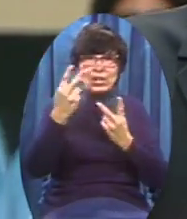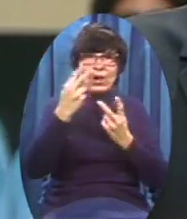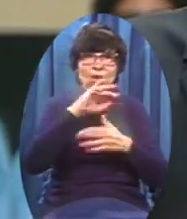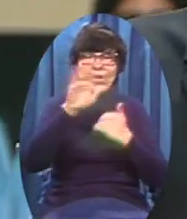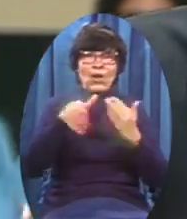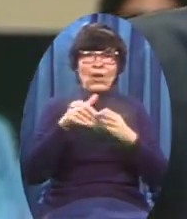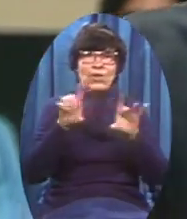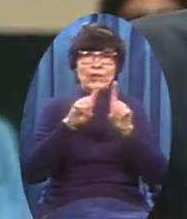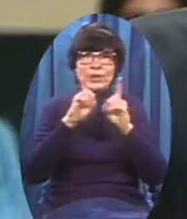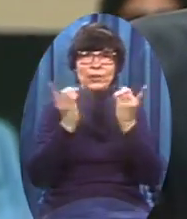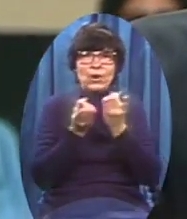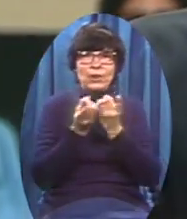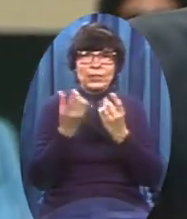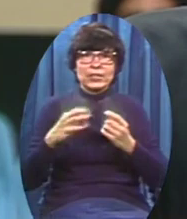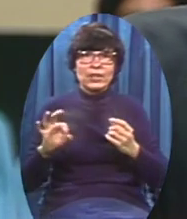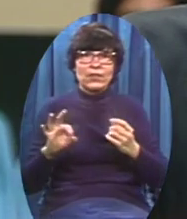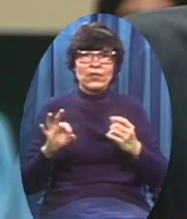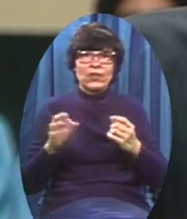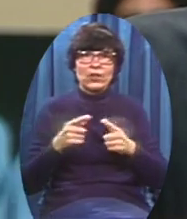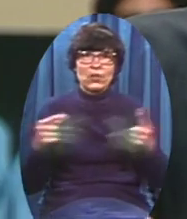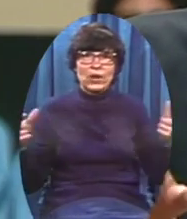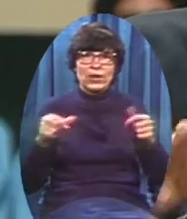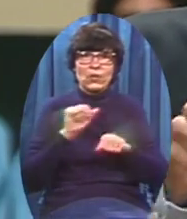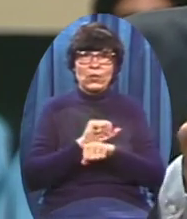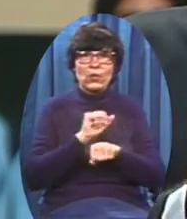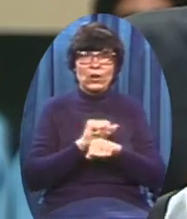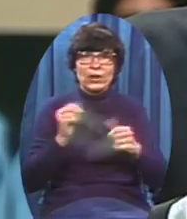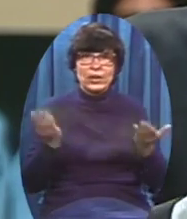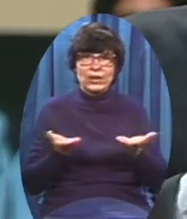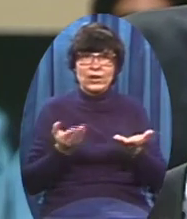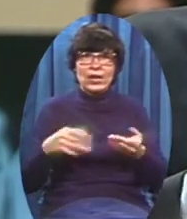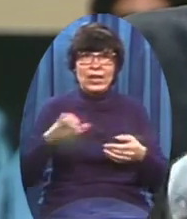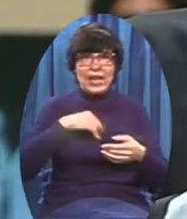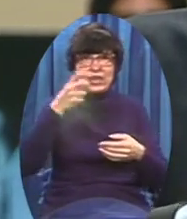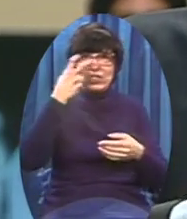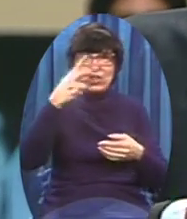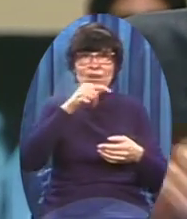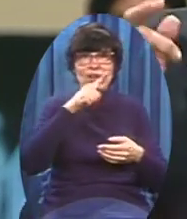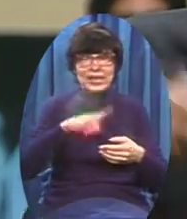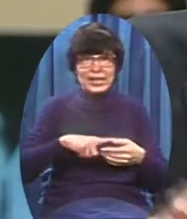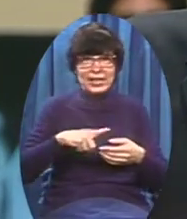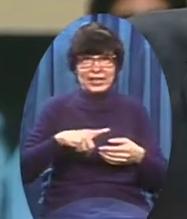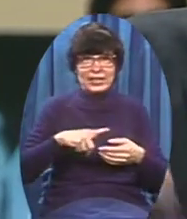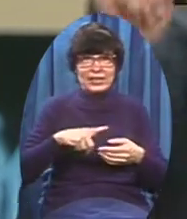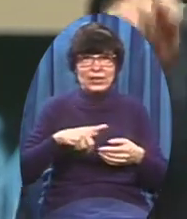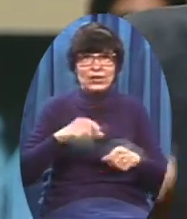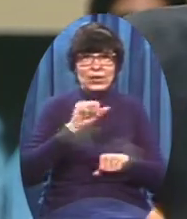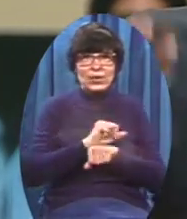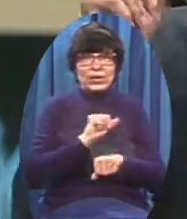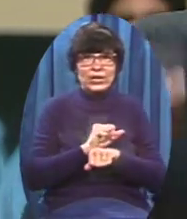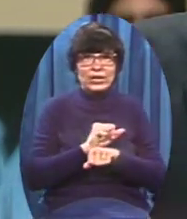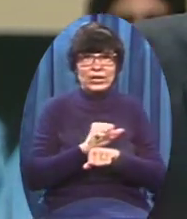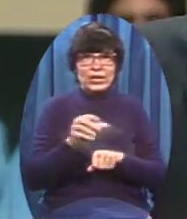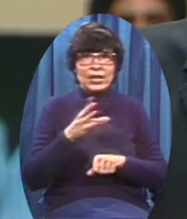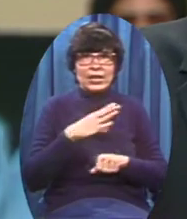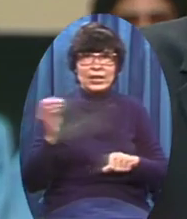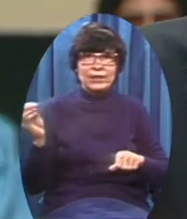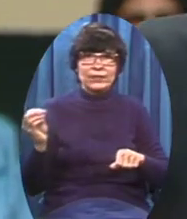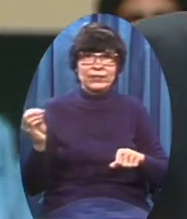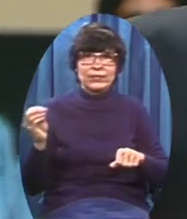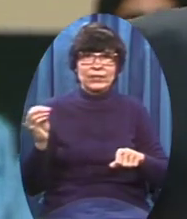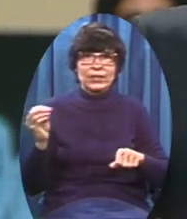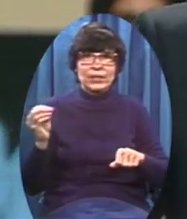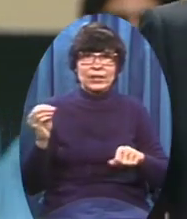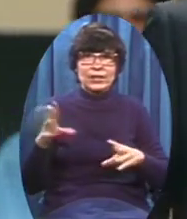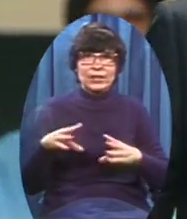departments of this great work here. And as I saw those young ladies there, and one year lady, brother, I tell you, he said, "Put J. Harold's name in there and see what